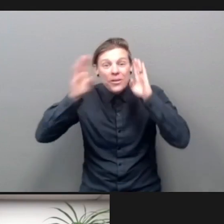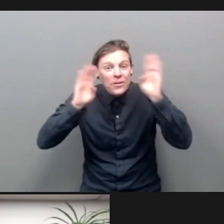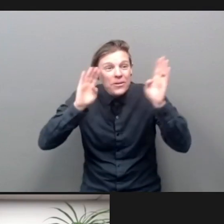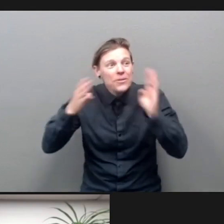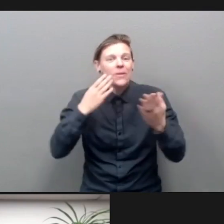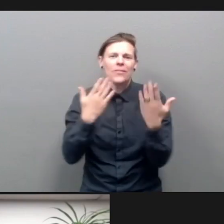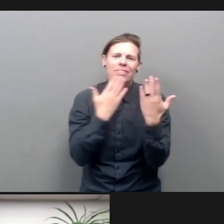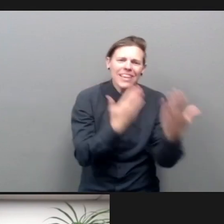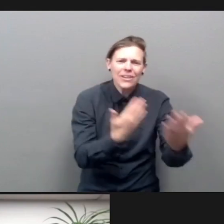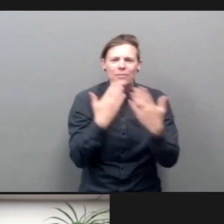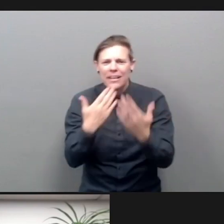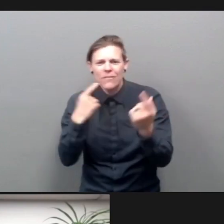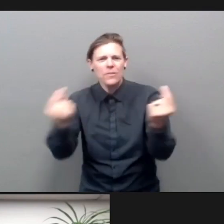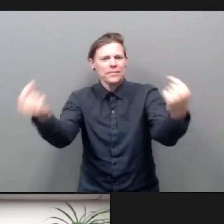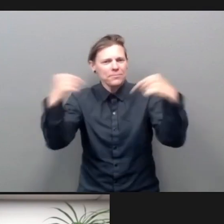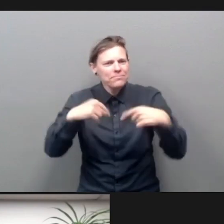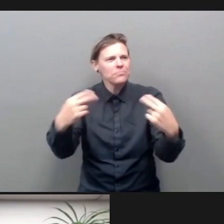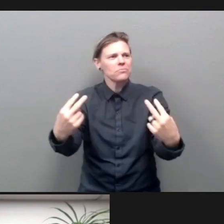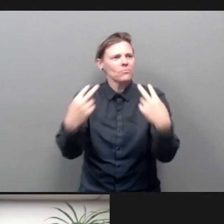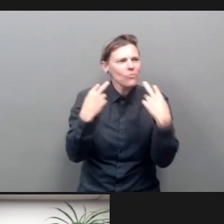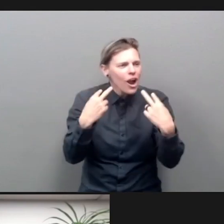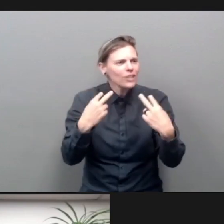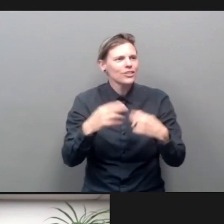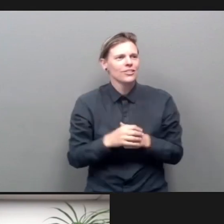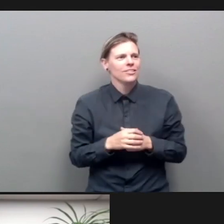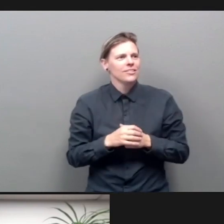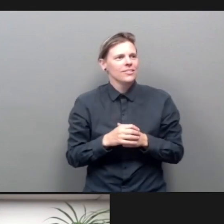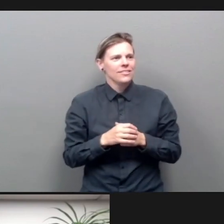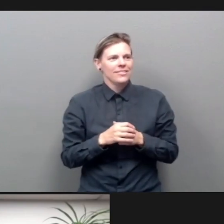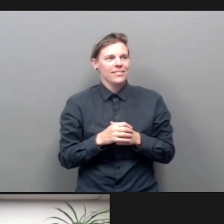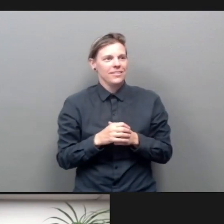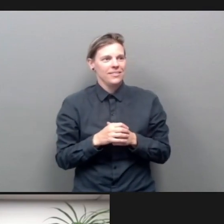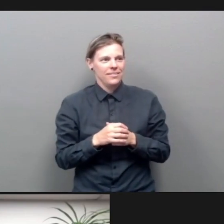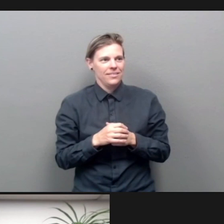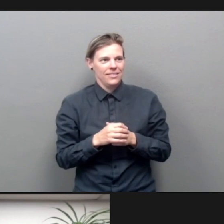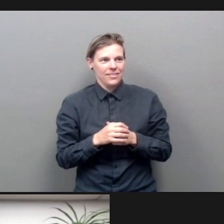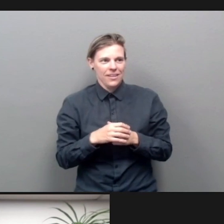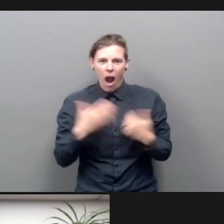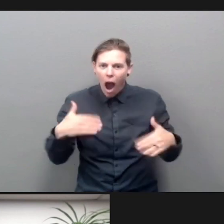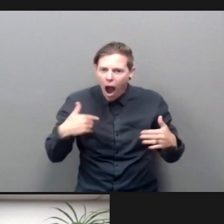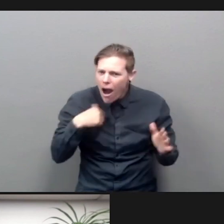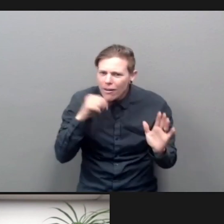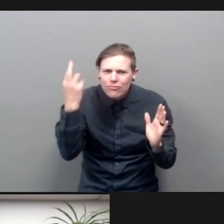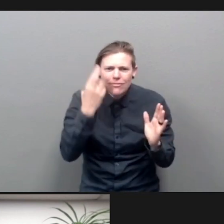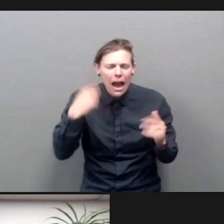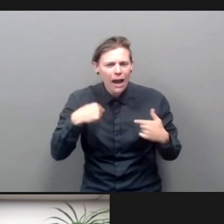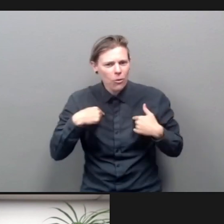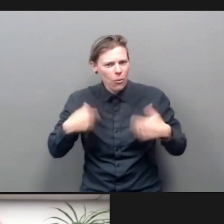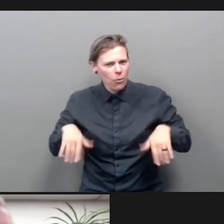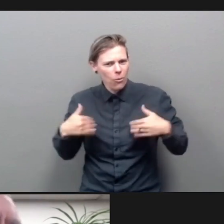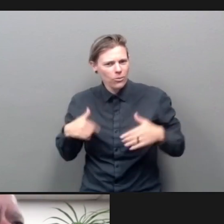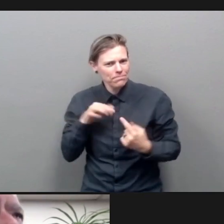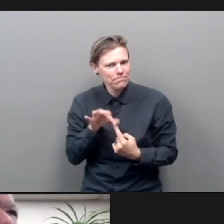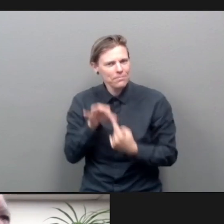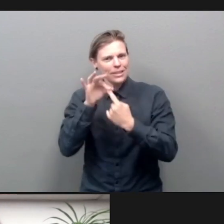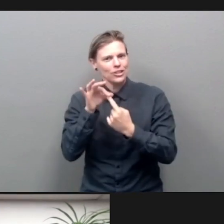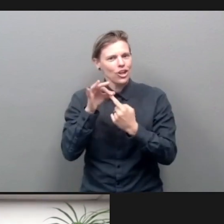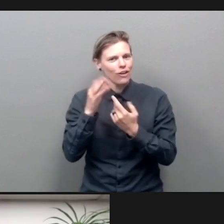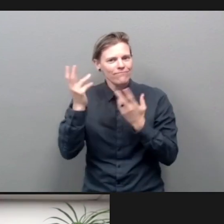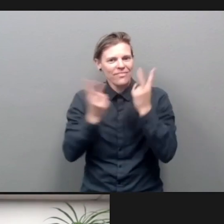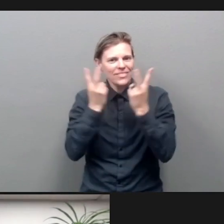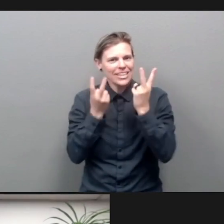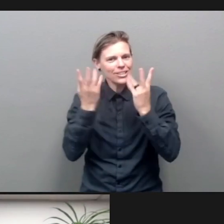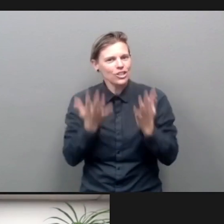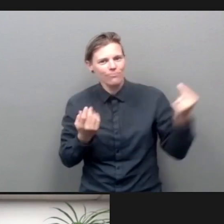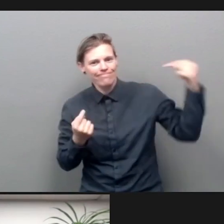I can't believe that I'm identified, Dr. Grace, as the special guest for your weekly briefings, but it is